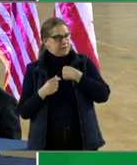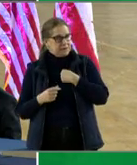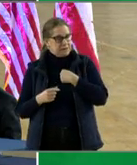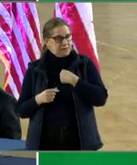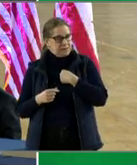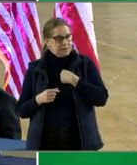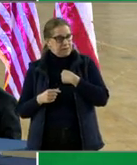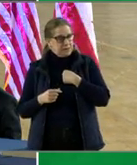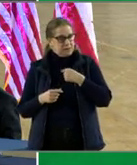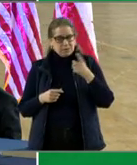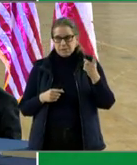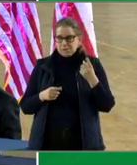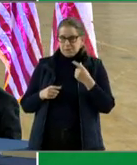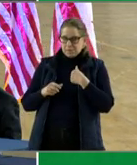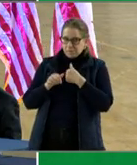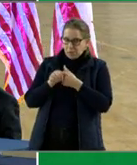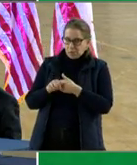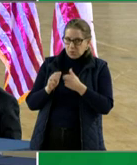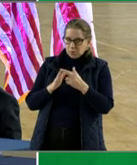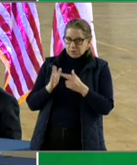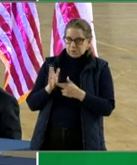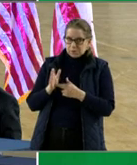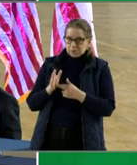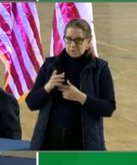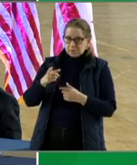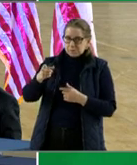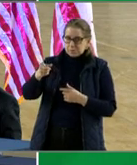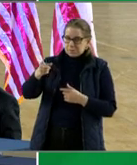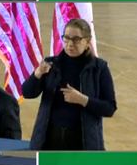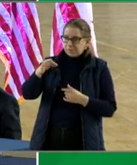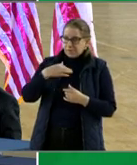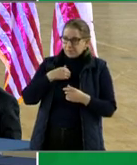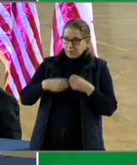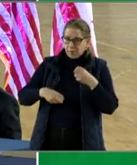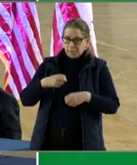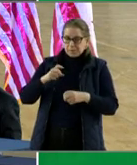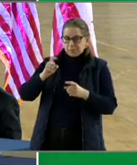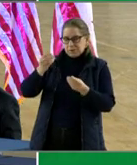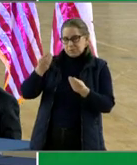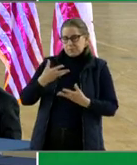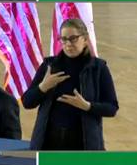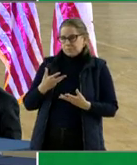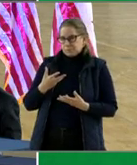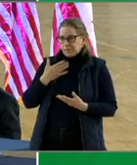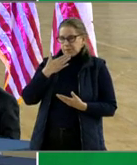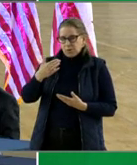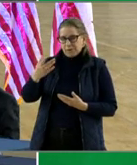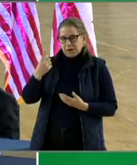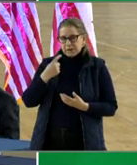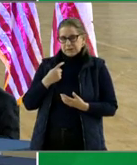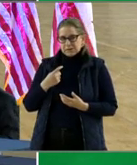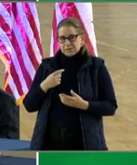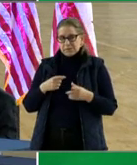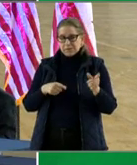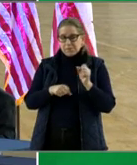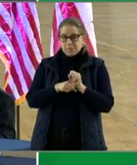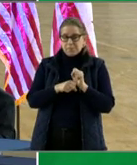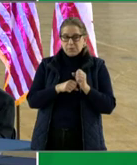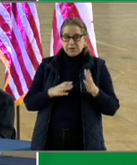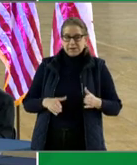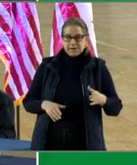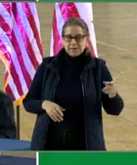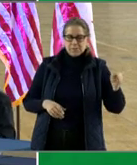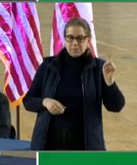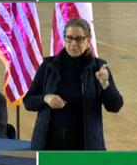there's a problem, we have to know about it. And so while I appreciate you asking me about it, that employee should really use their chain to